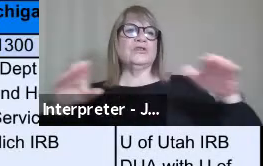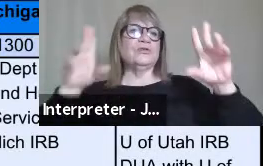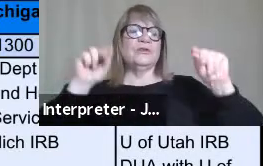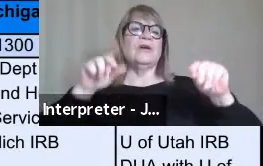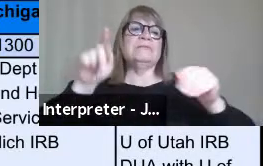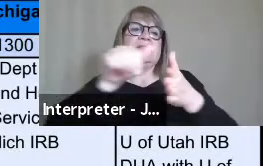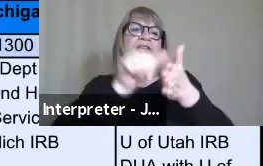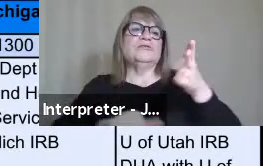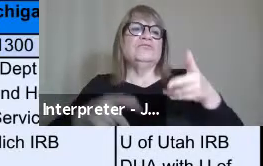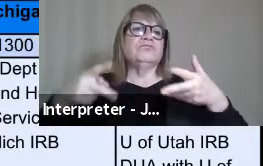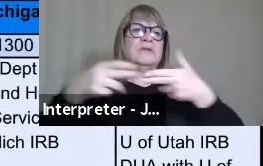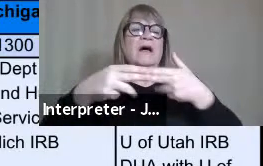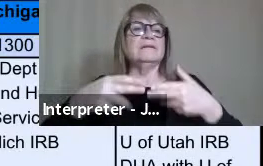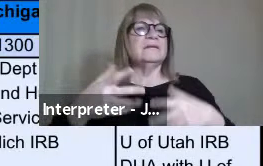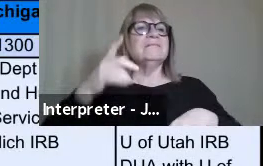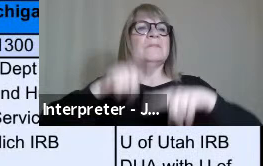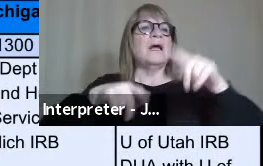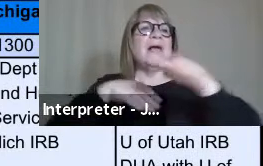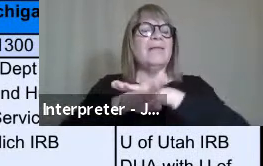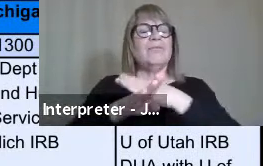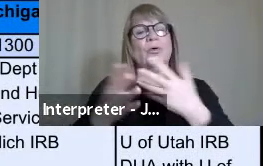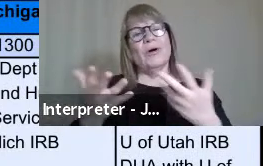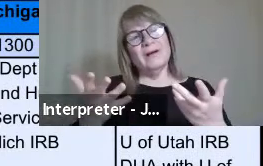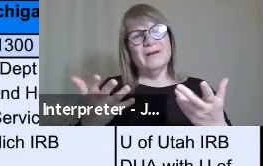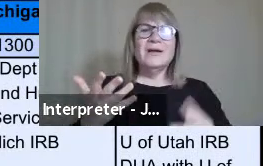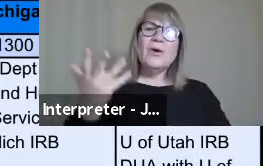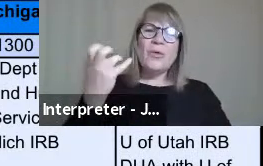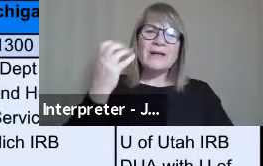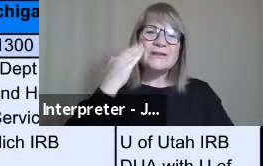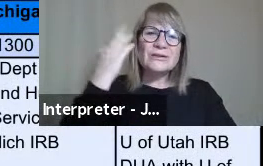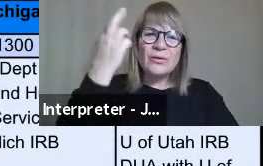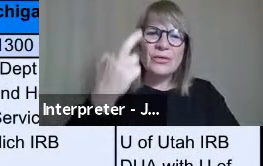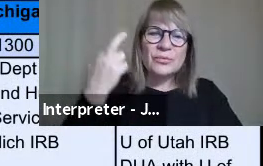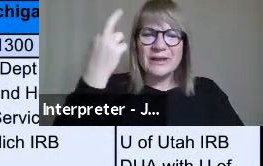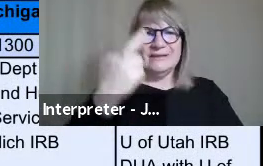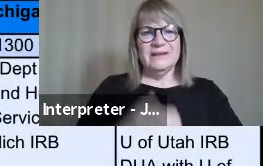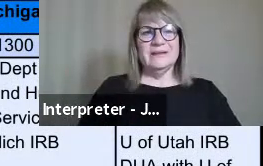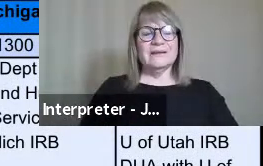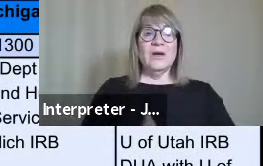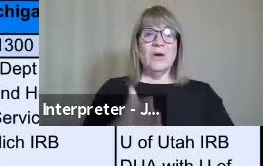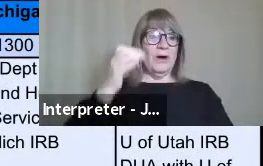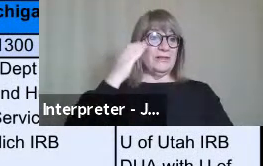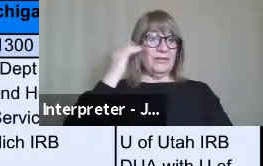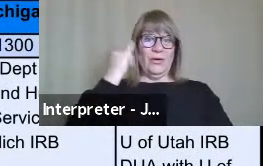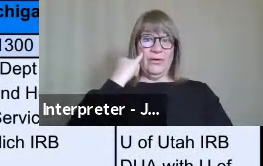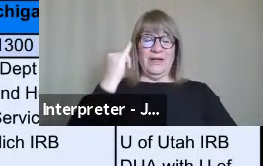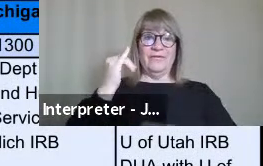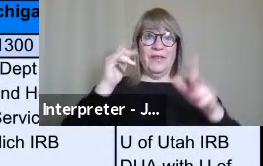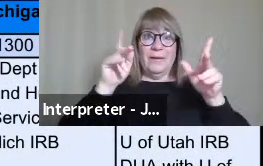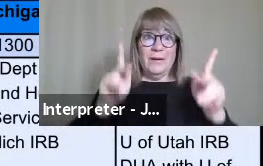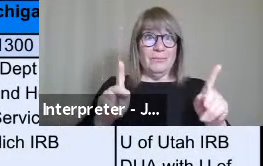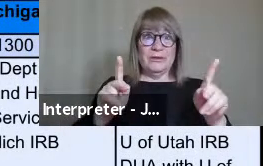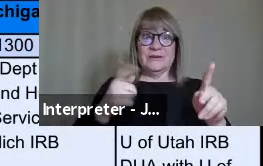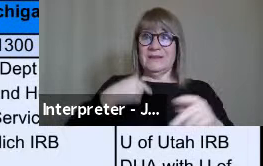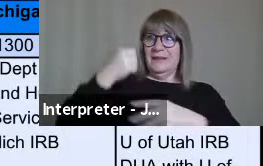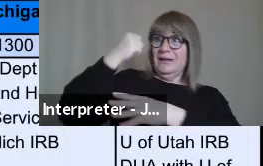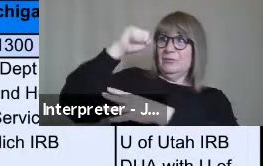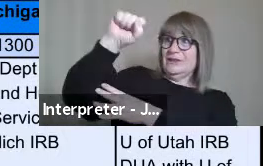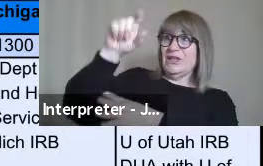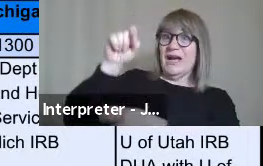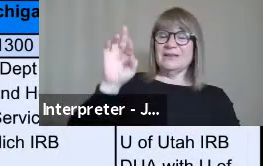descriptions of the consent process often including objections or forms of resistance from the people who are